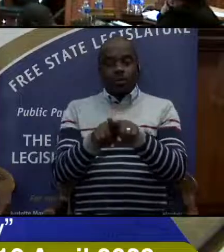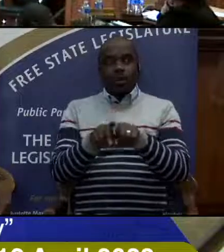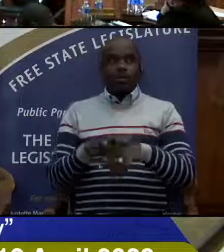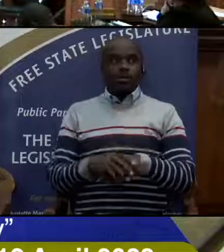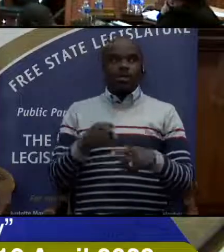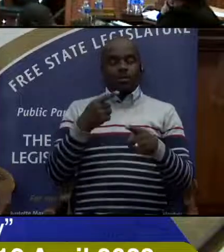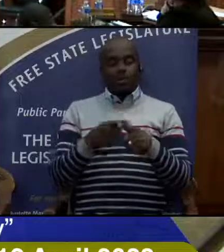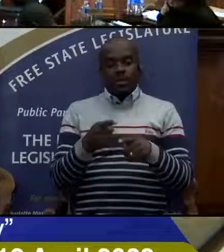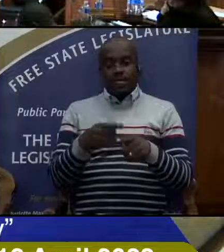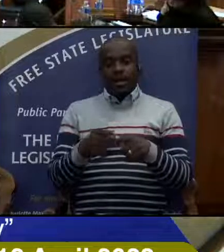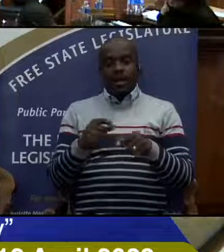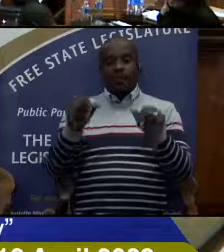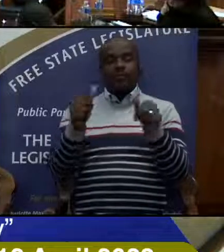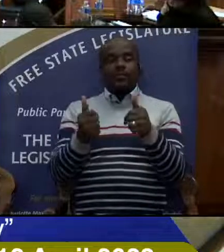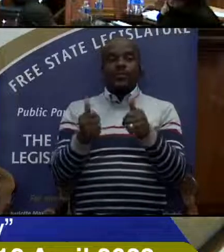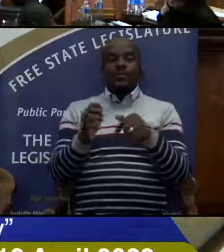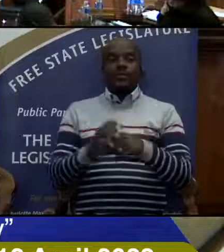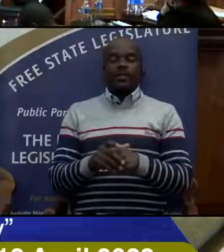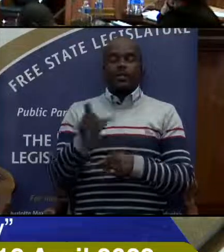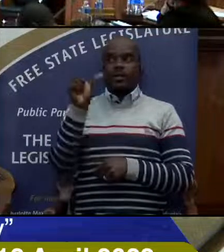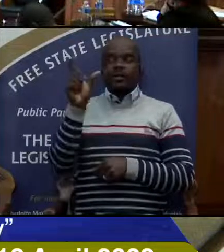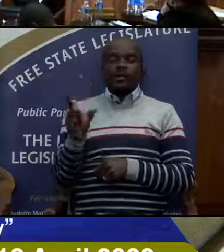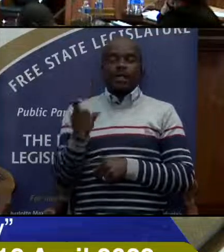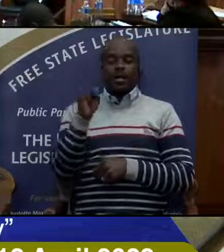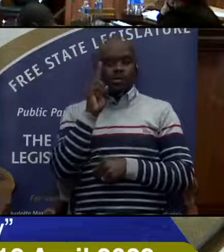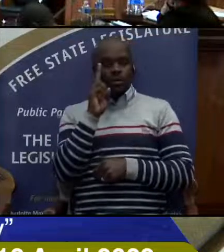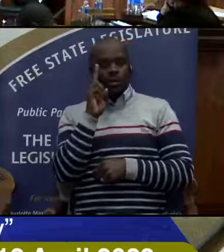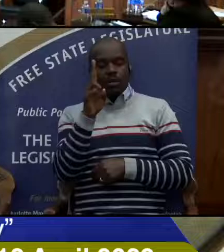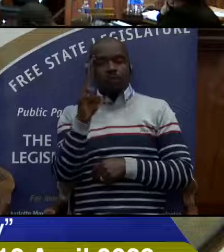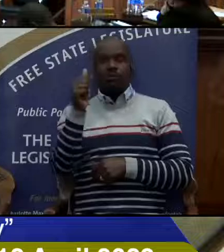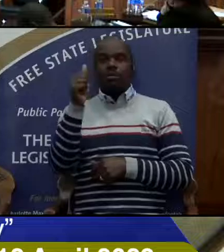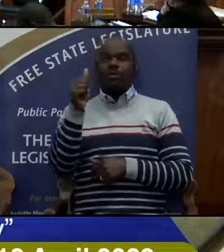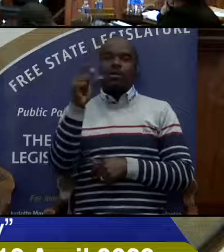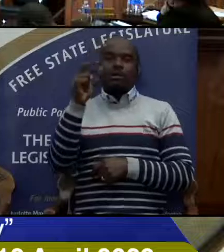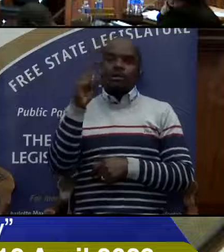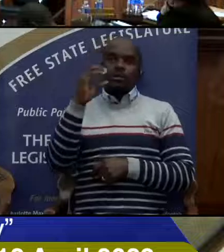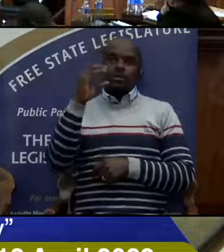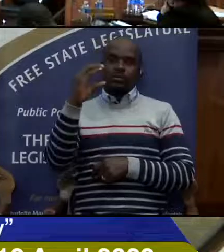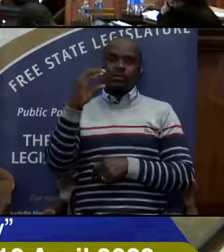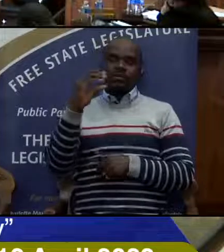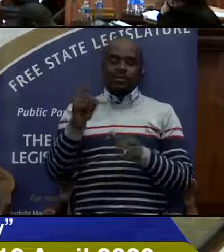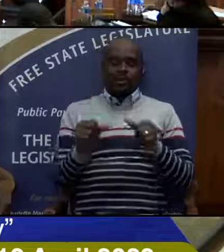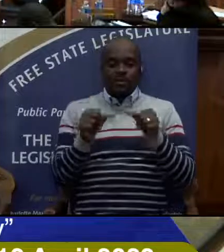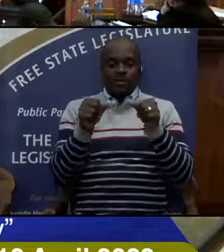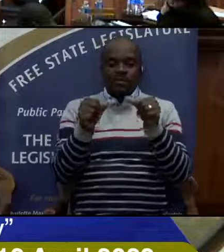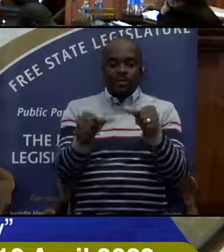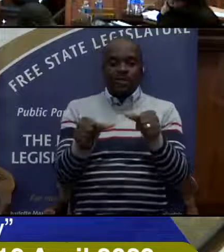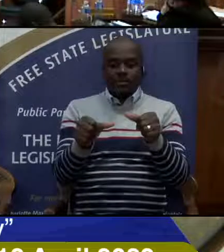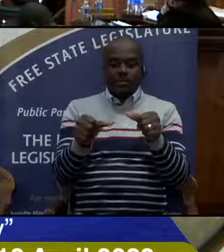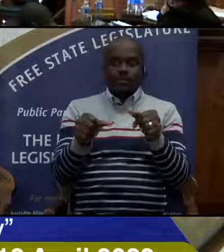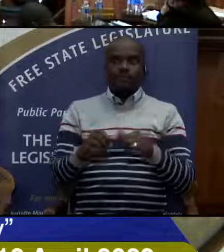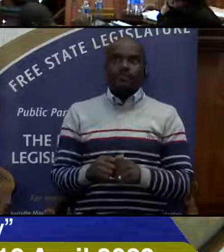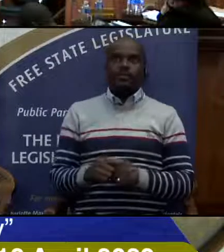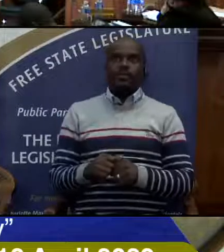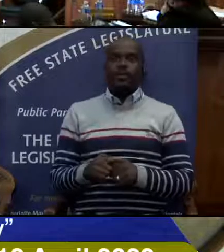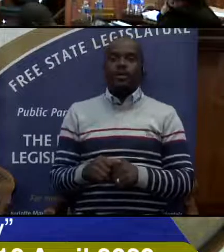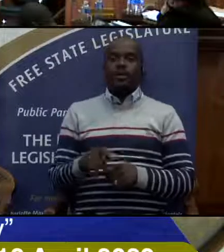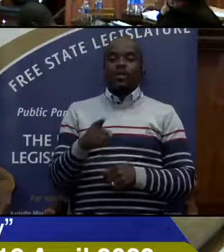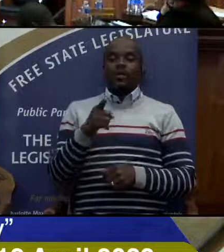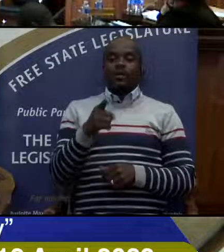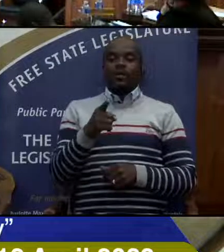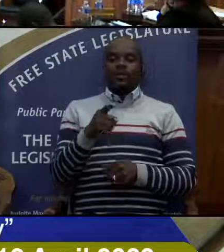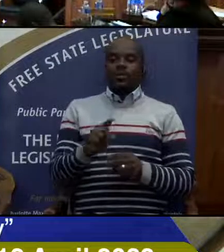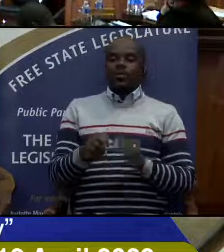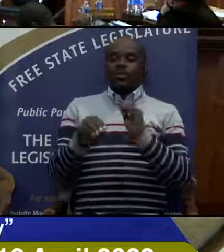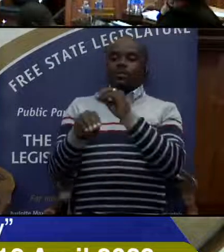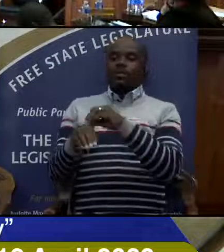to see that the ANC's continuous blaming apartheid for poor services and using the white